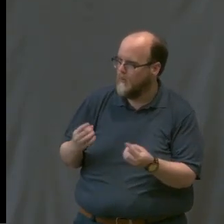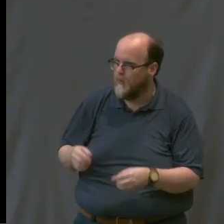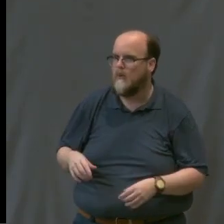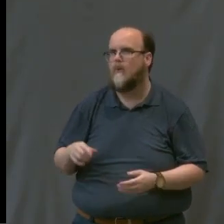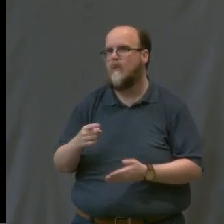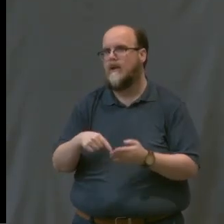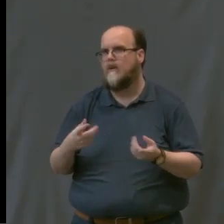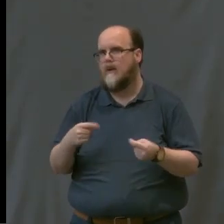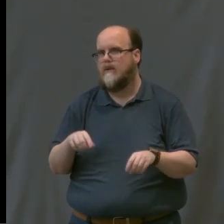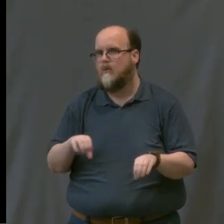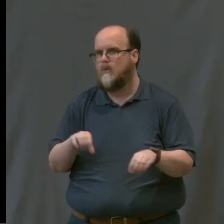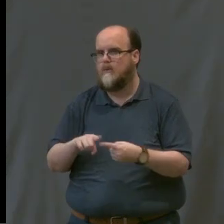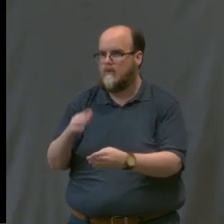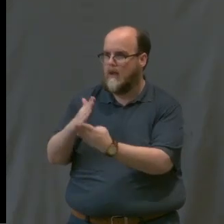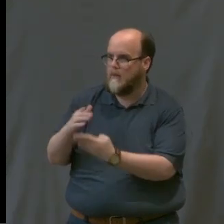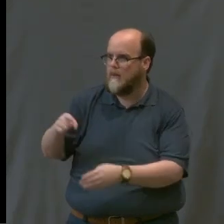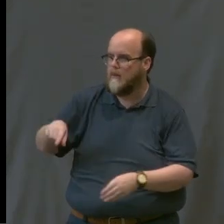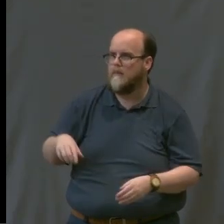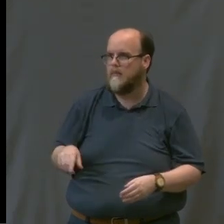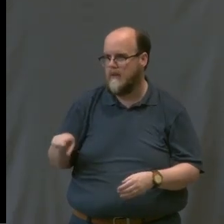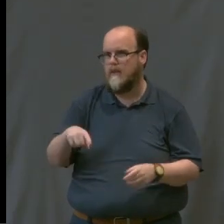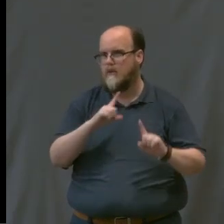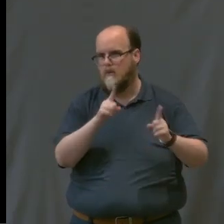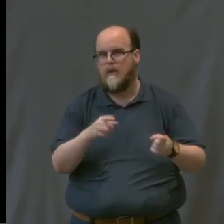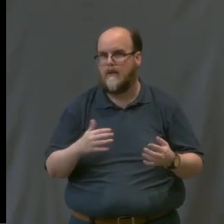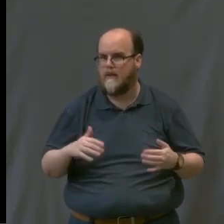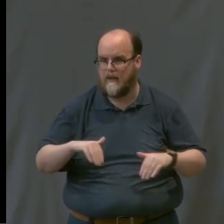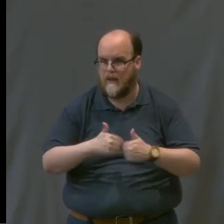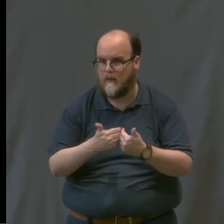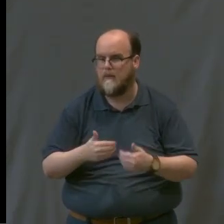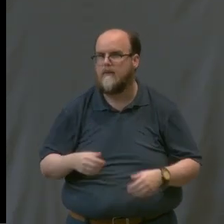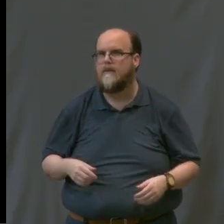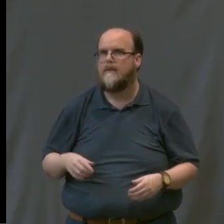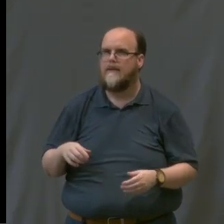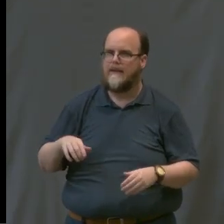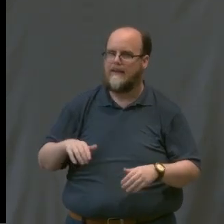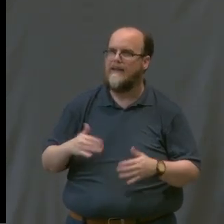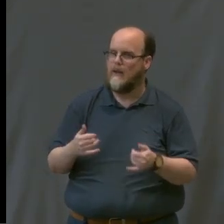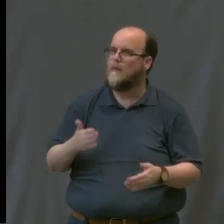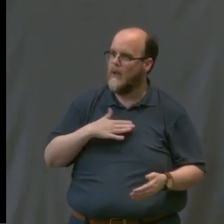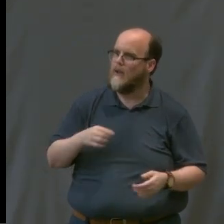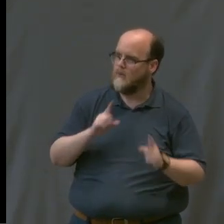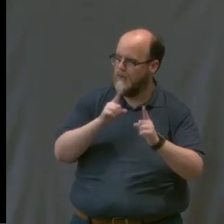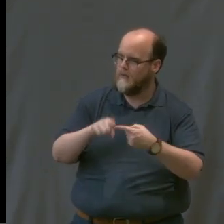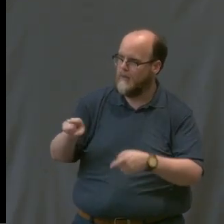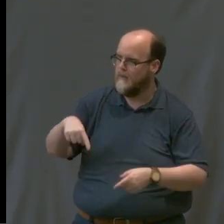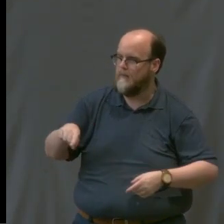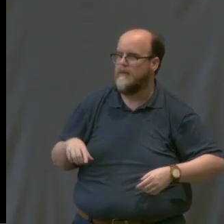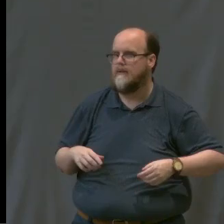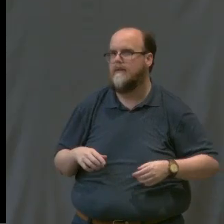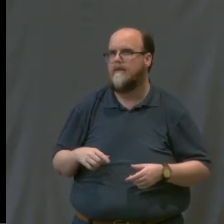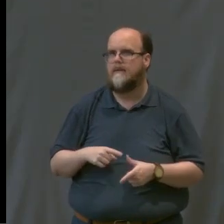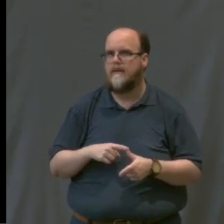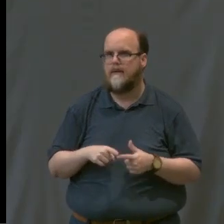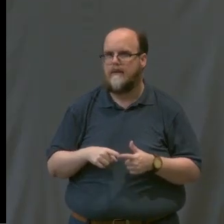try to do to make it stop. Here was their response. Here's my response. And then he goes,